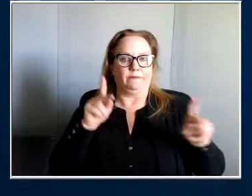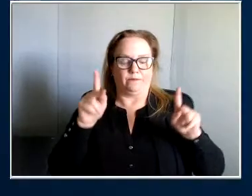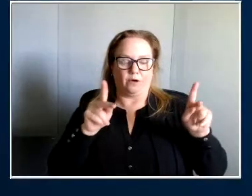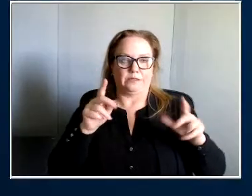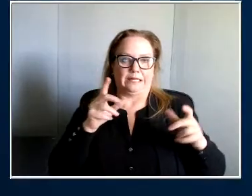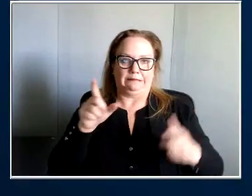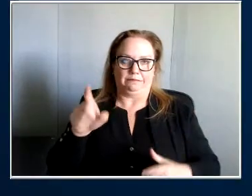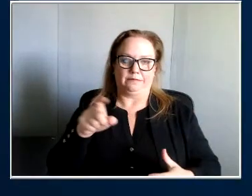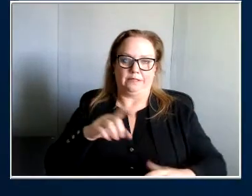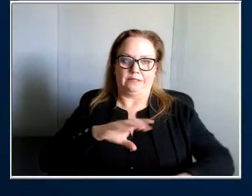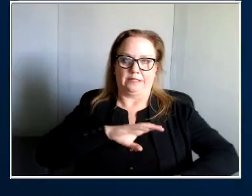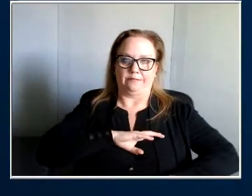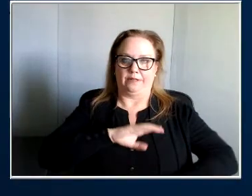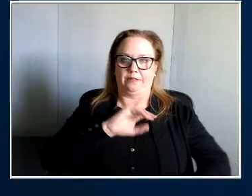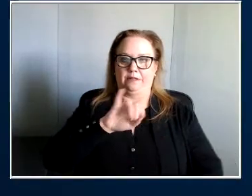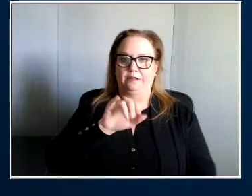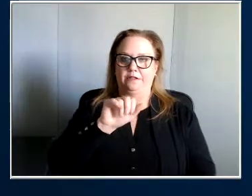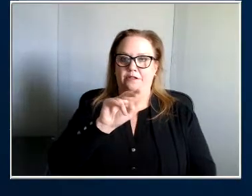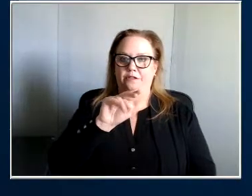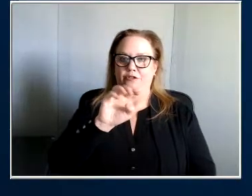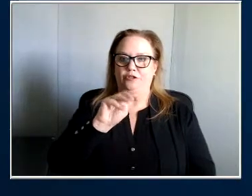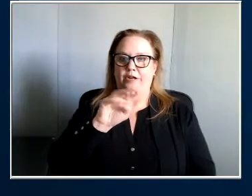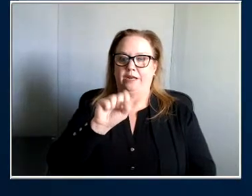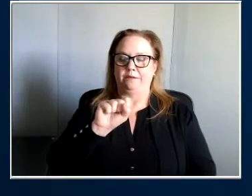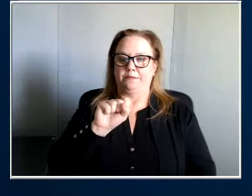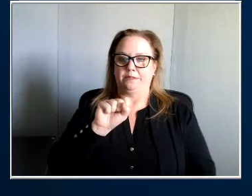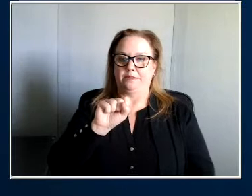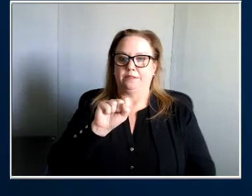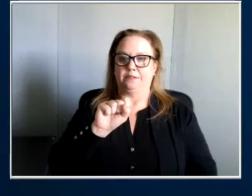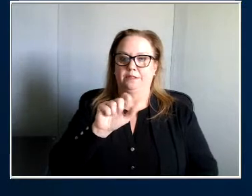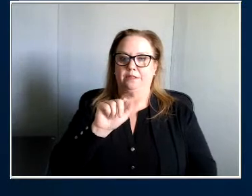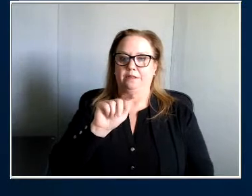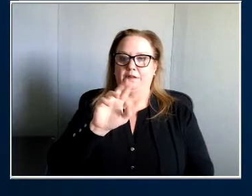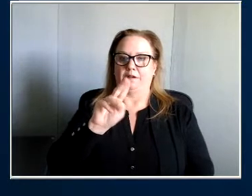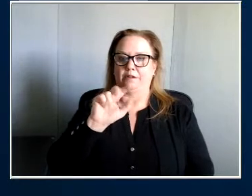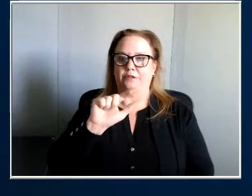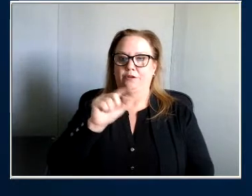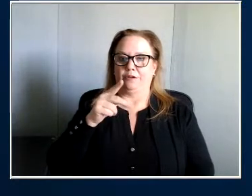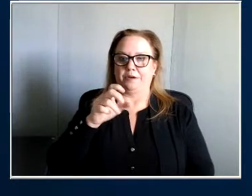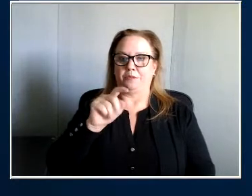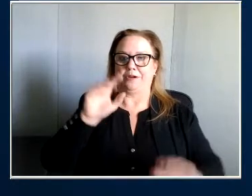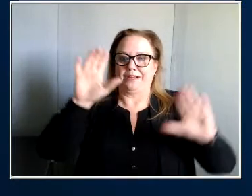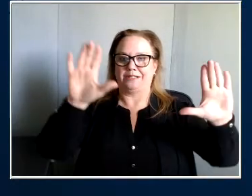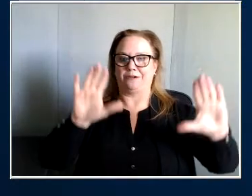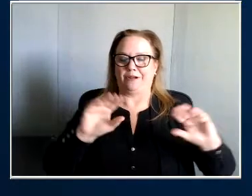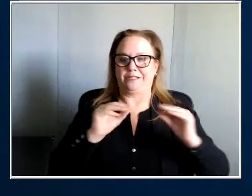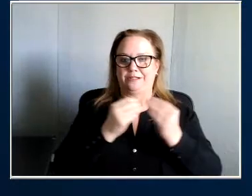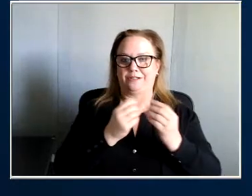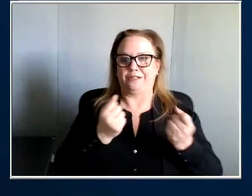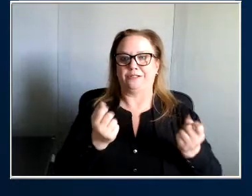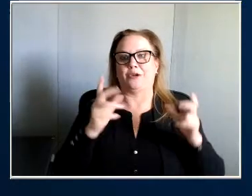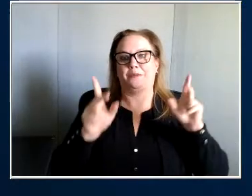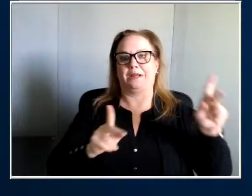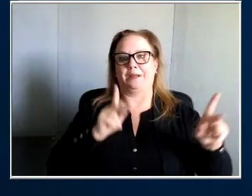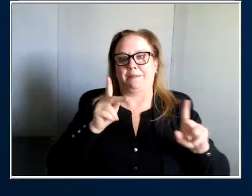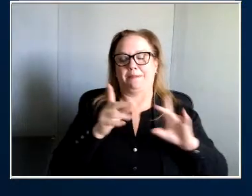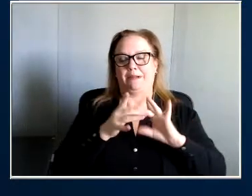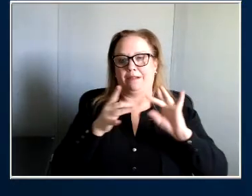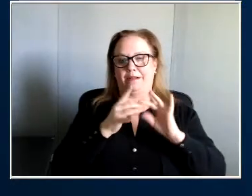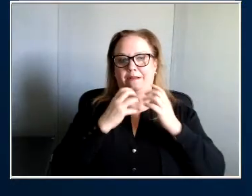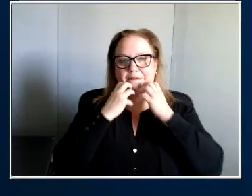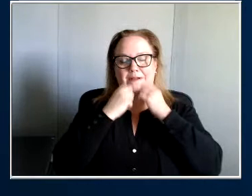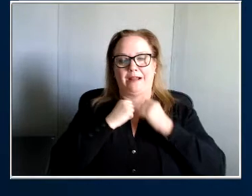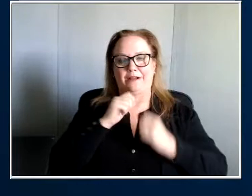Gene just wrote a nice comment. He's one of our viewers. Gene writes, Turning Point is a great organization. So many people really value Turning